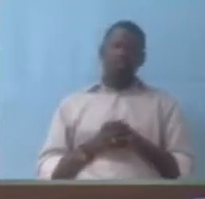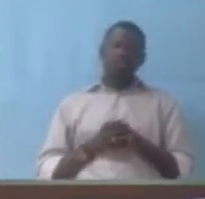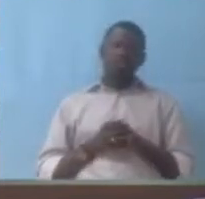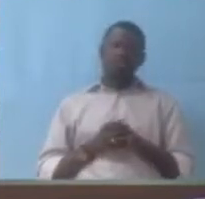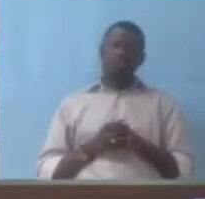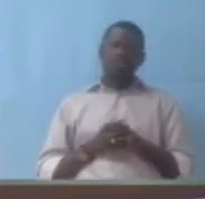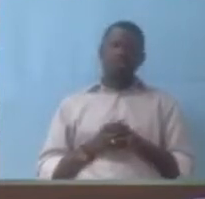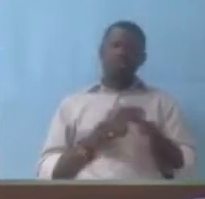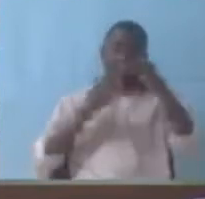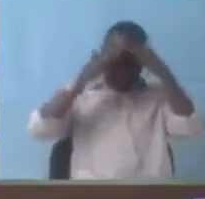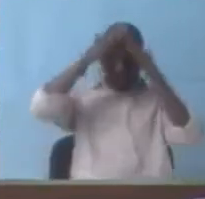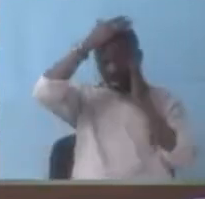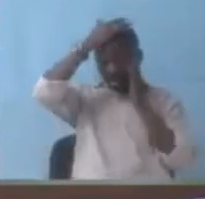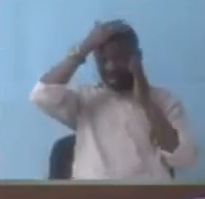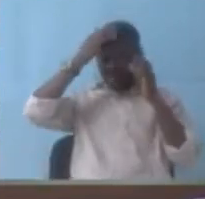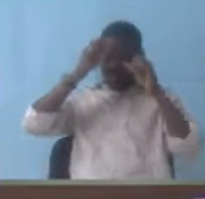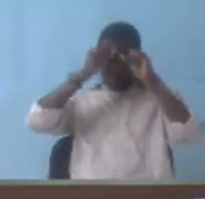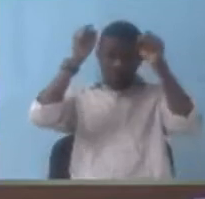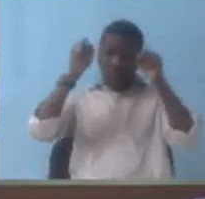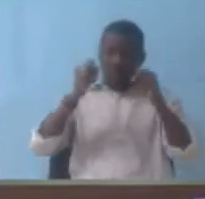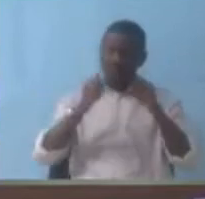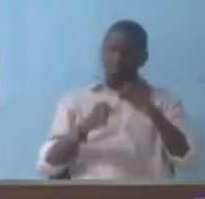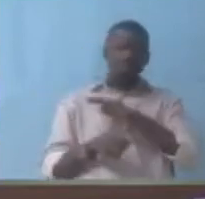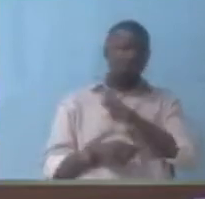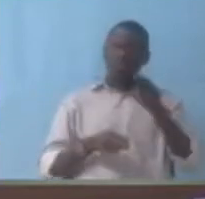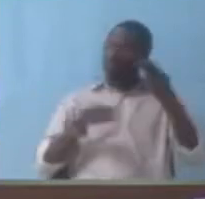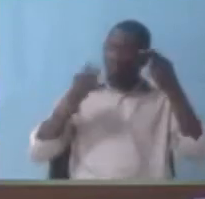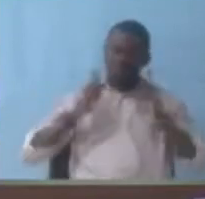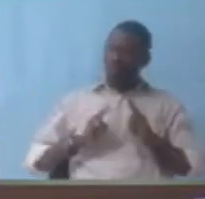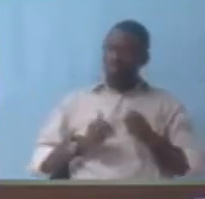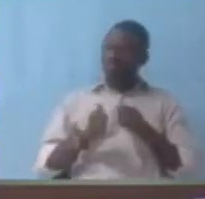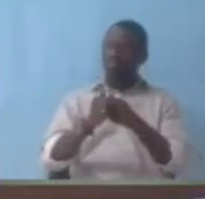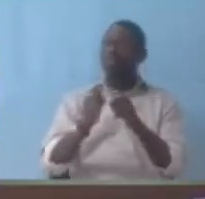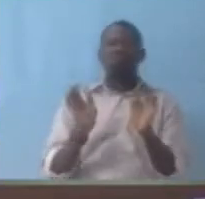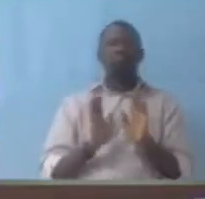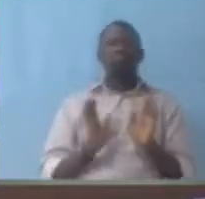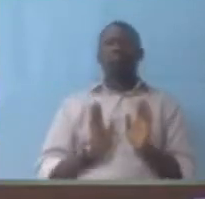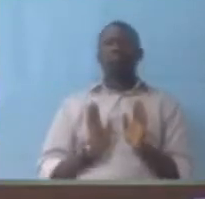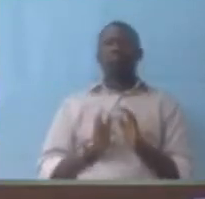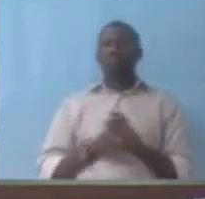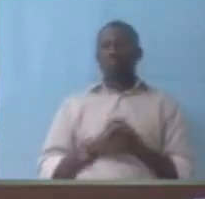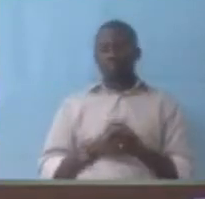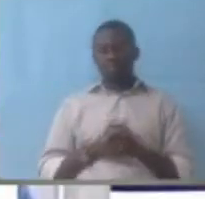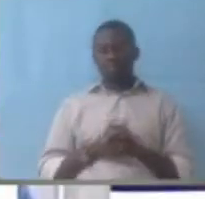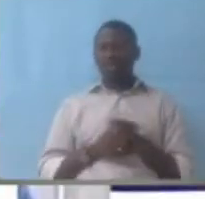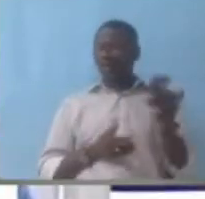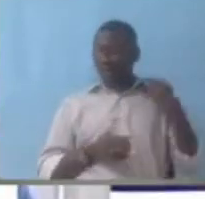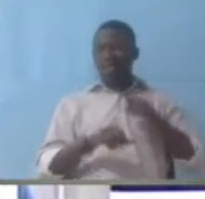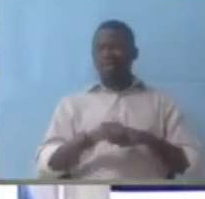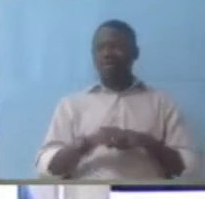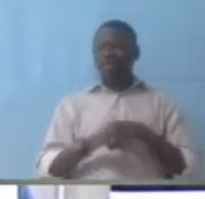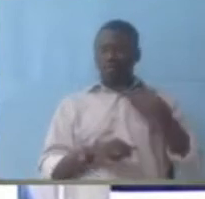A military government is not lawful. Sojar man sakunda fawni luwa la manta. And at that point I agree that it